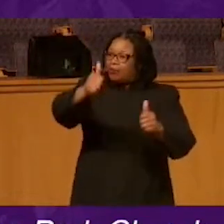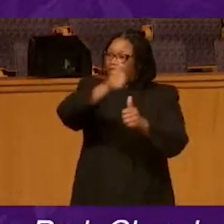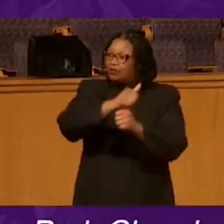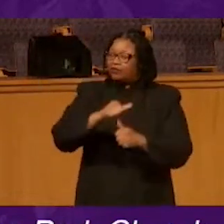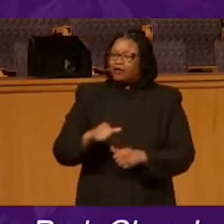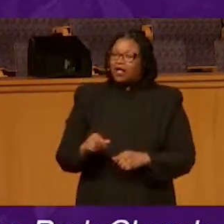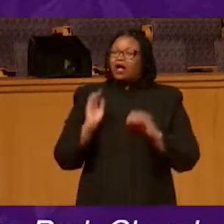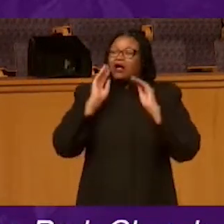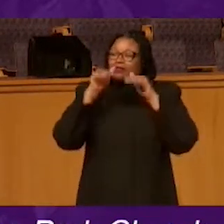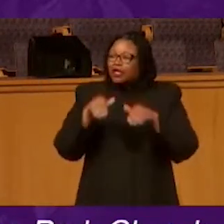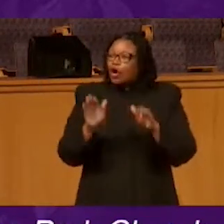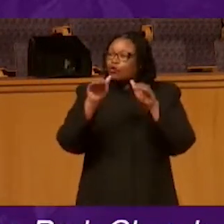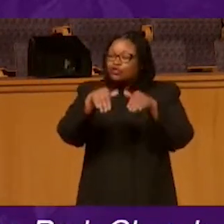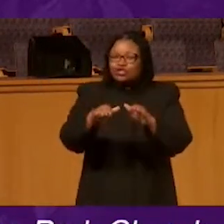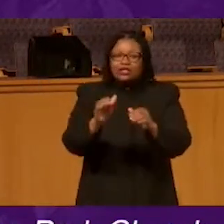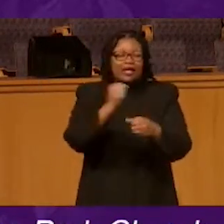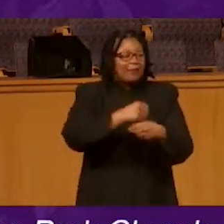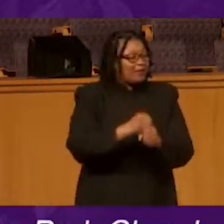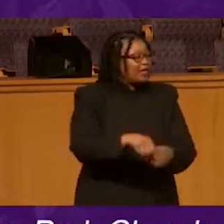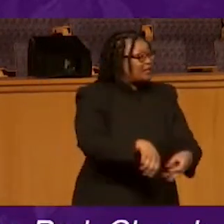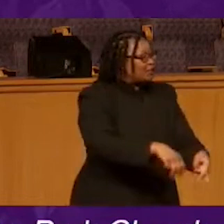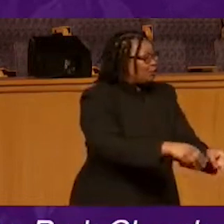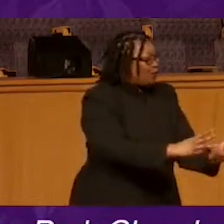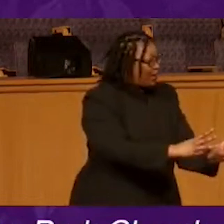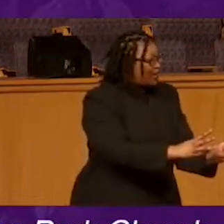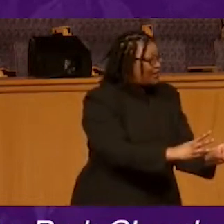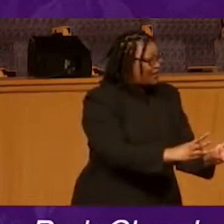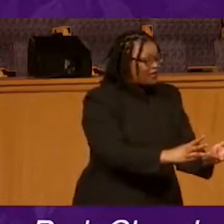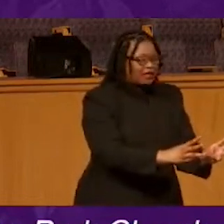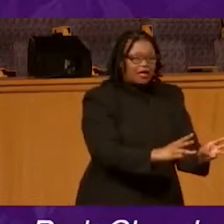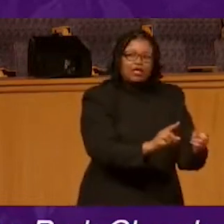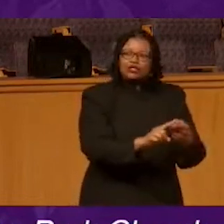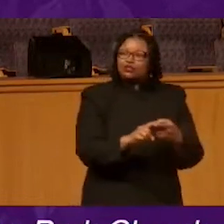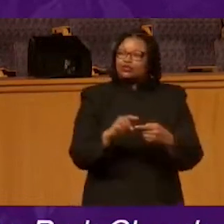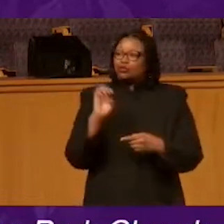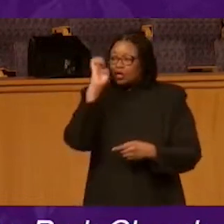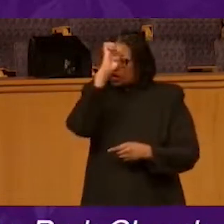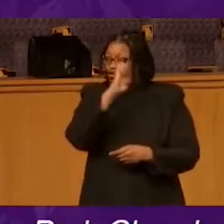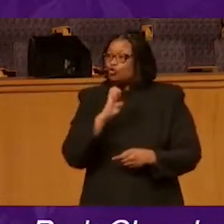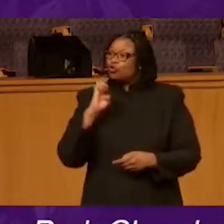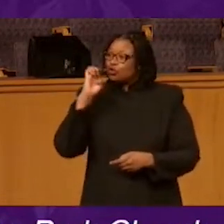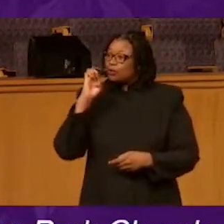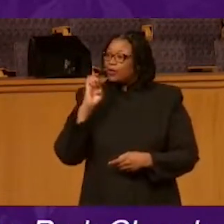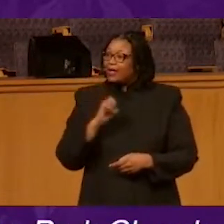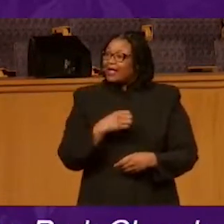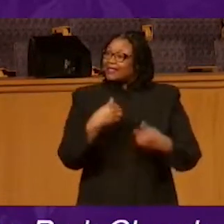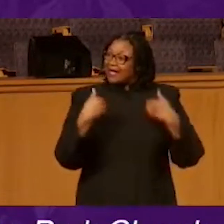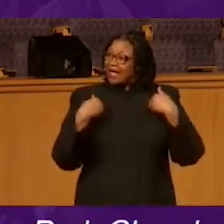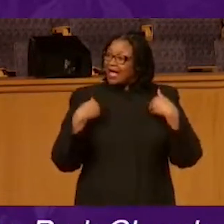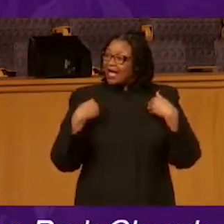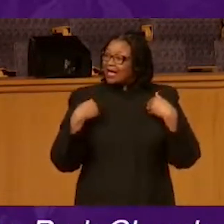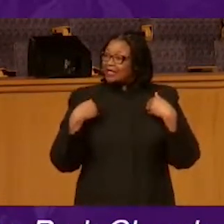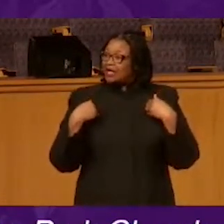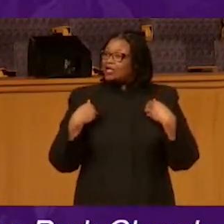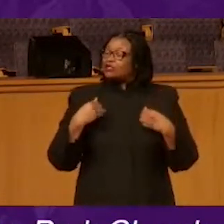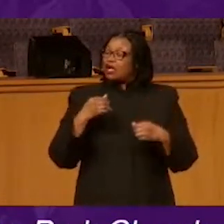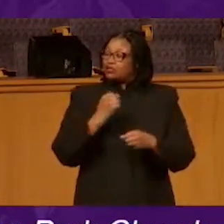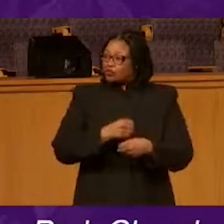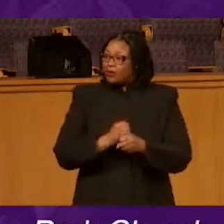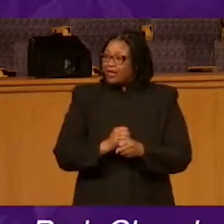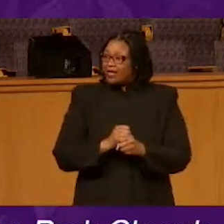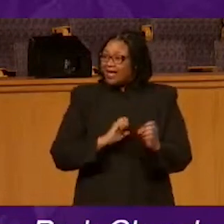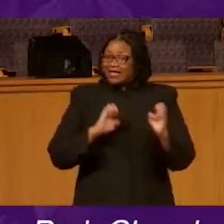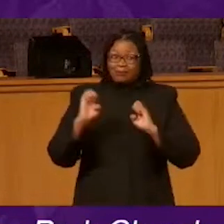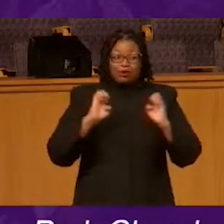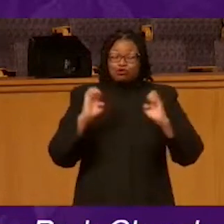Atlantic and making our way towards Europe, we had to make an emergency